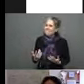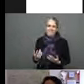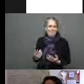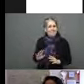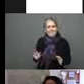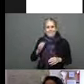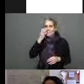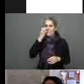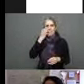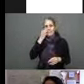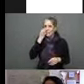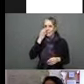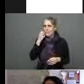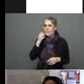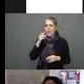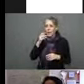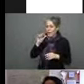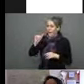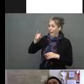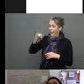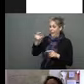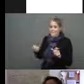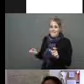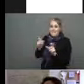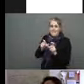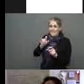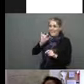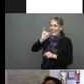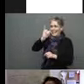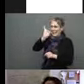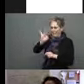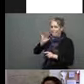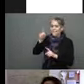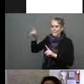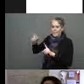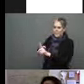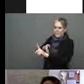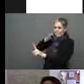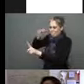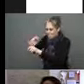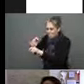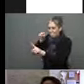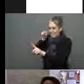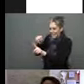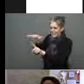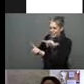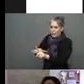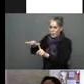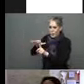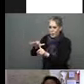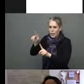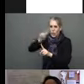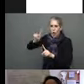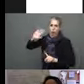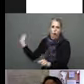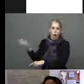like referentially, uh, promiscuous, uh, permissive, sorry, permissive context. Um, so it may be